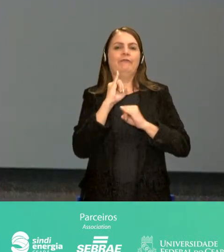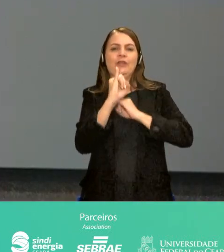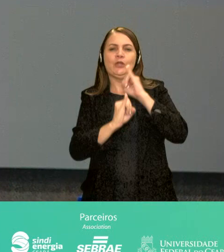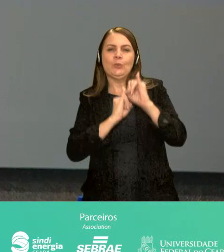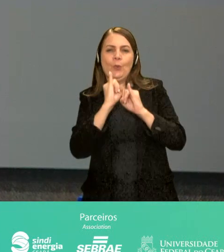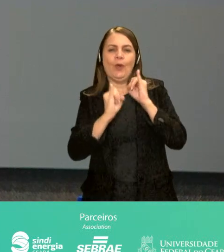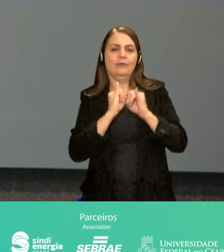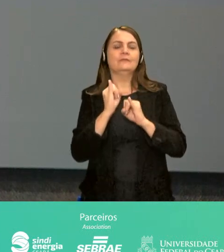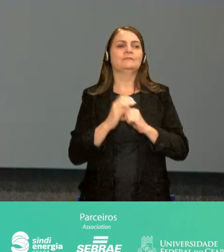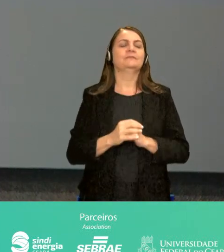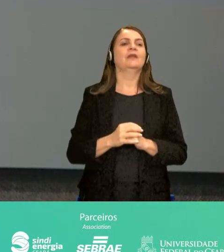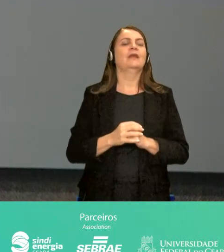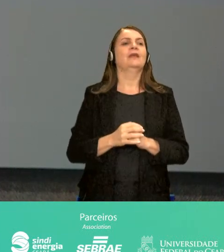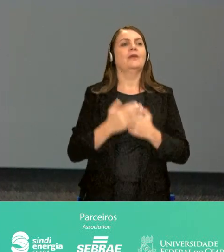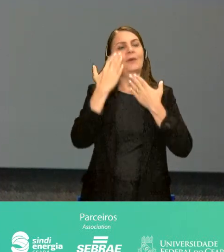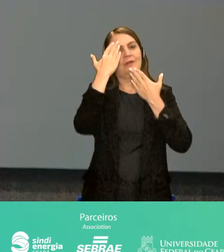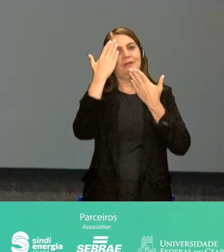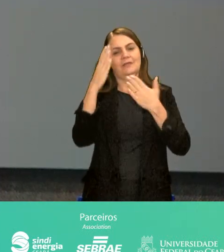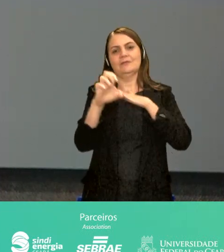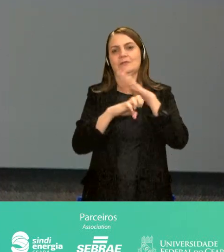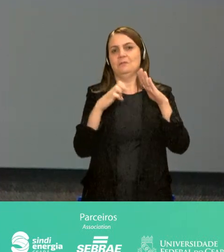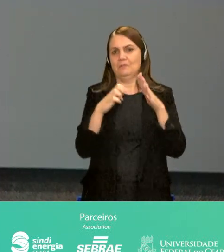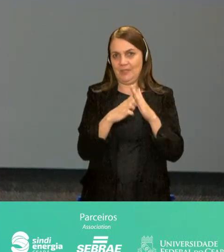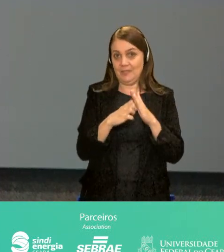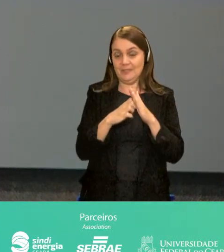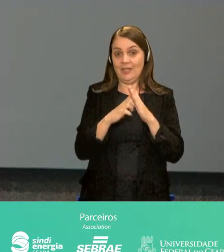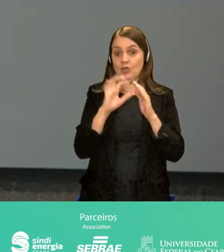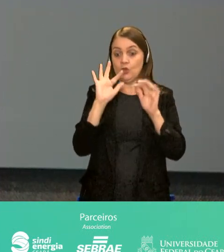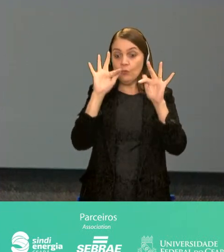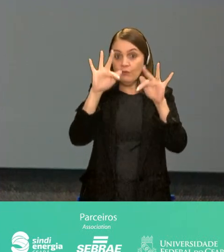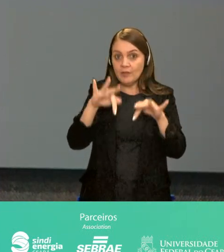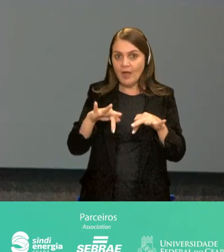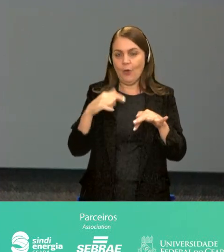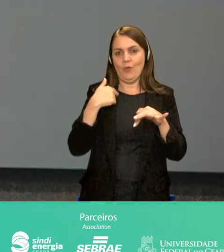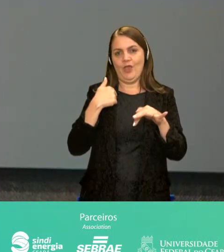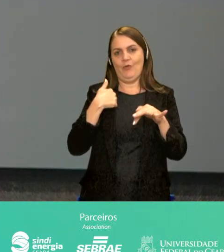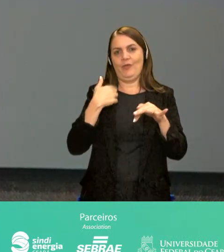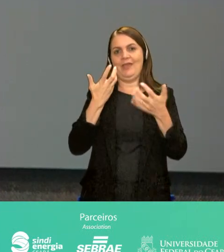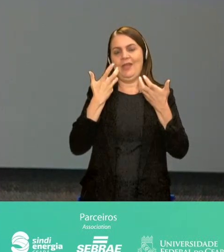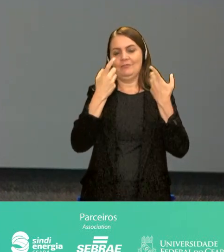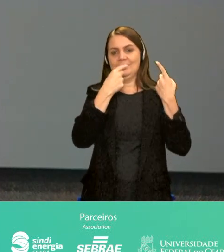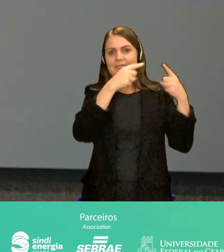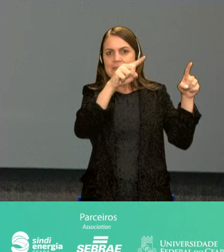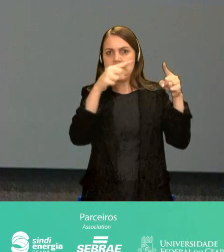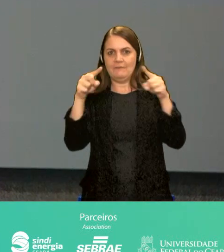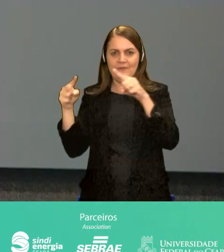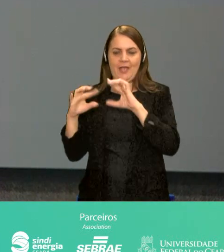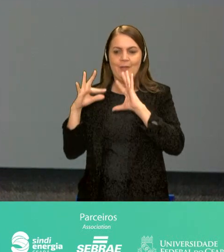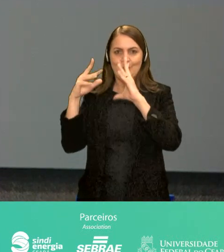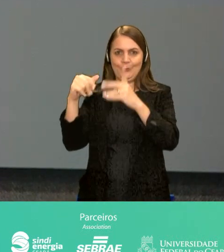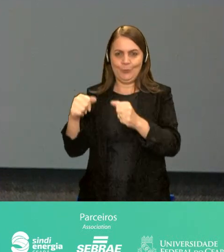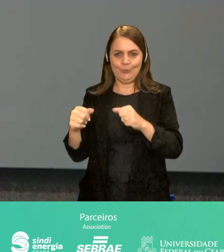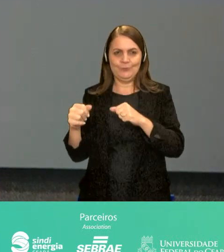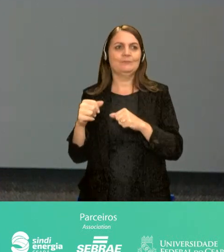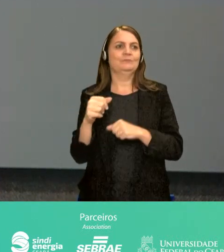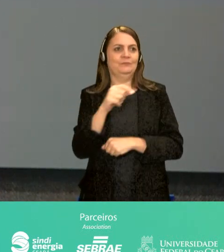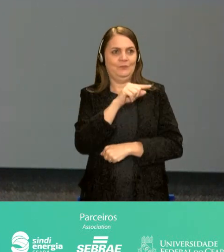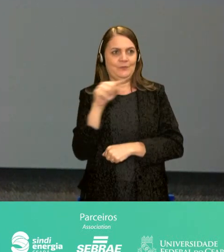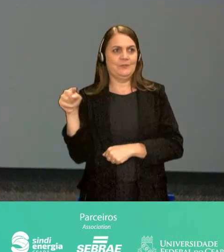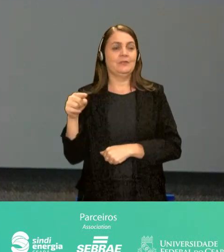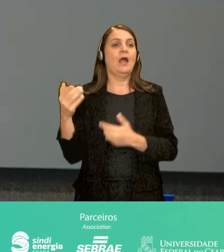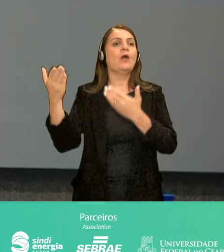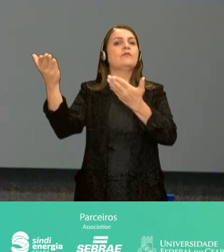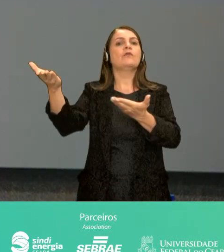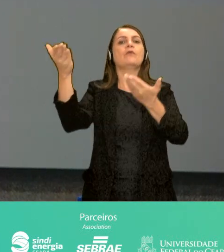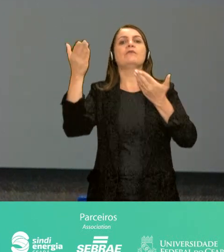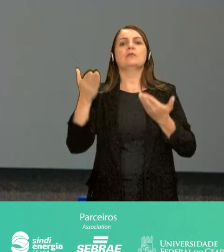again, and when in the final remarks, I will tell you, I will